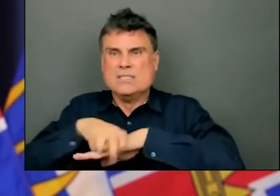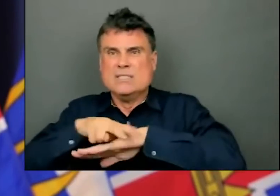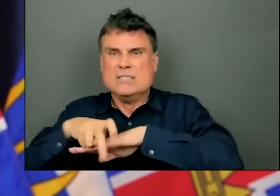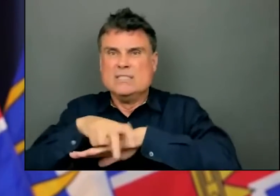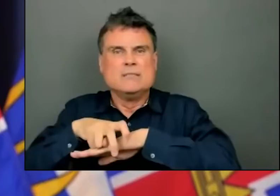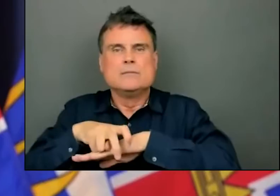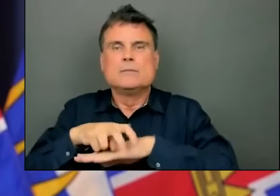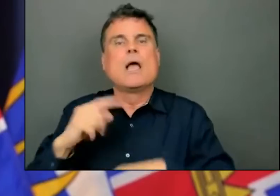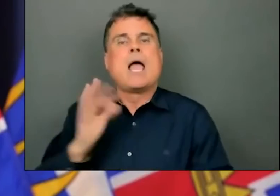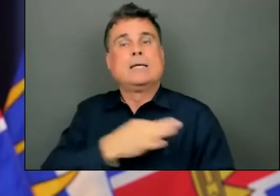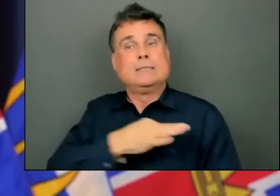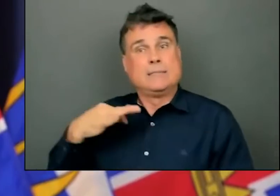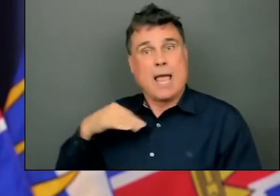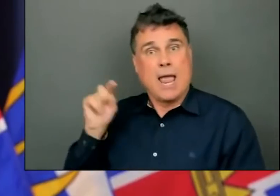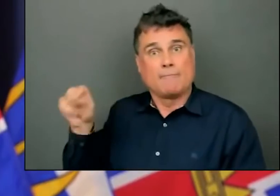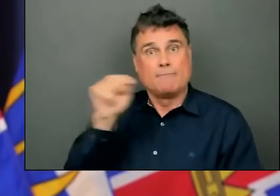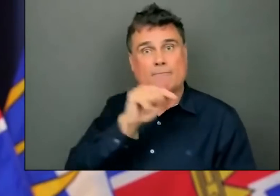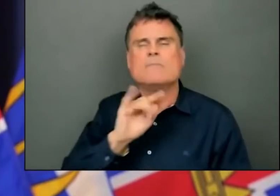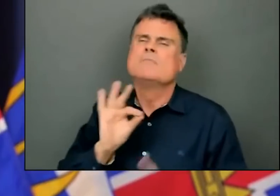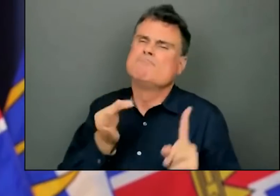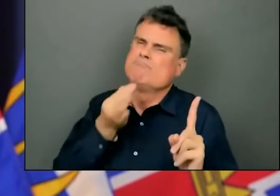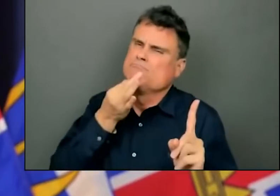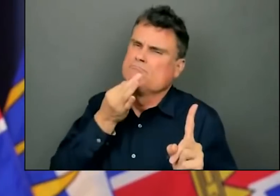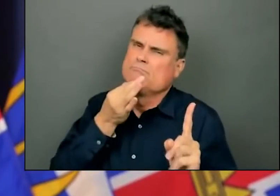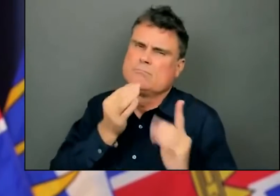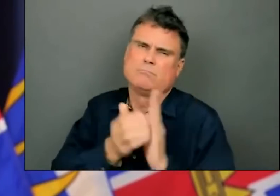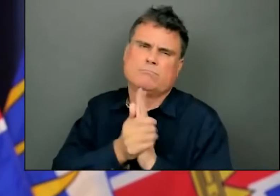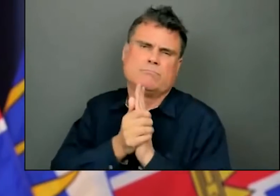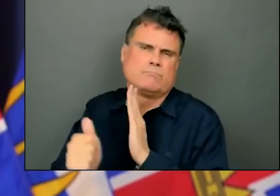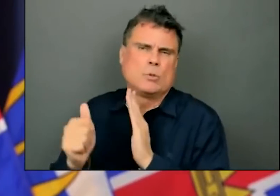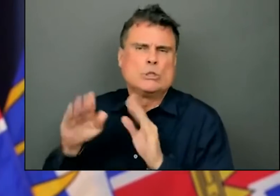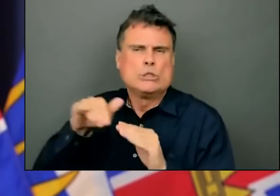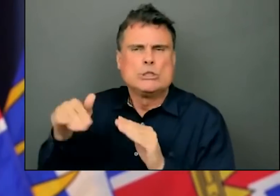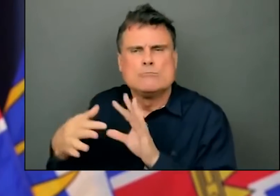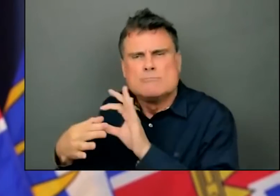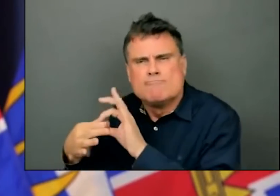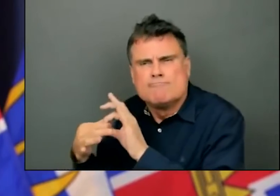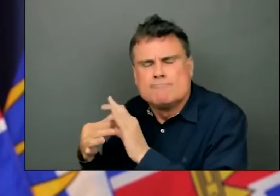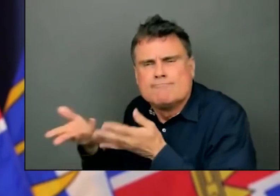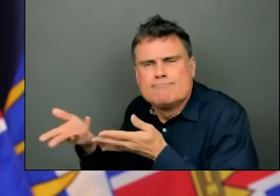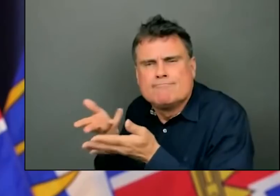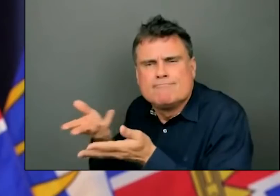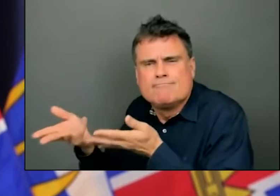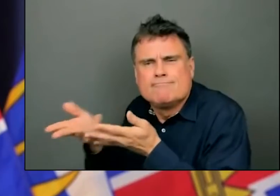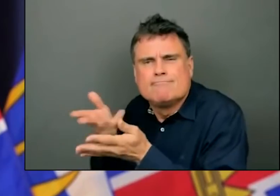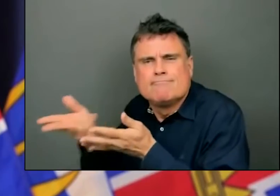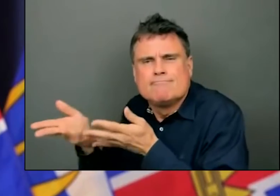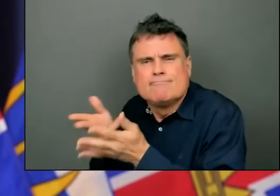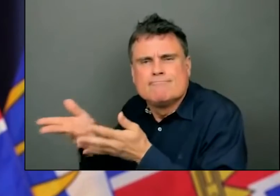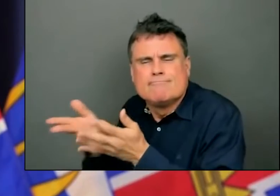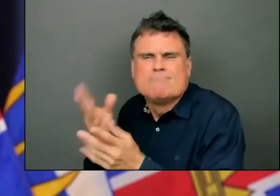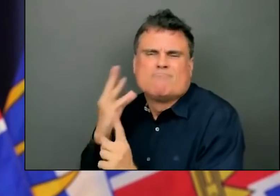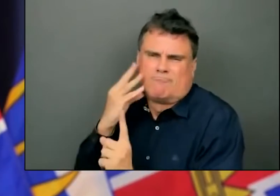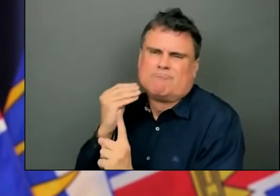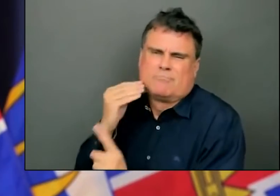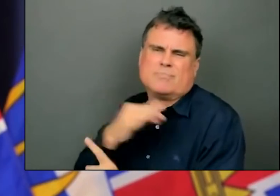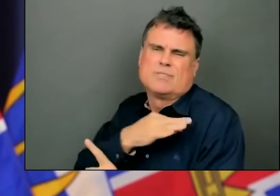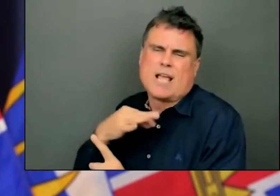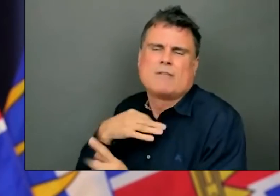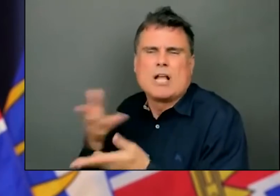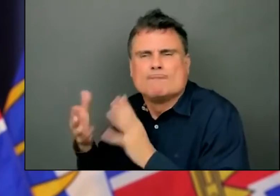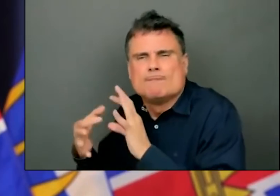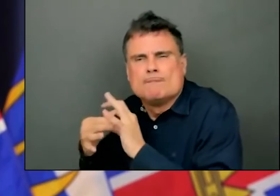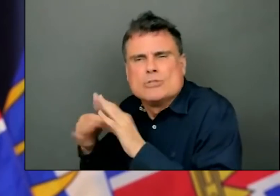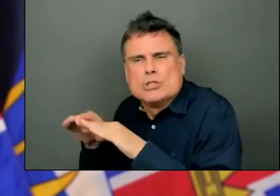clinics know how to make this an experience that's positive for children, and to make sure that they